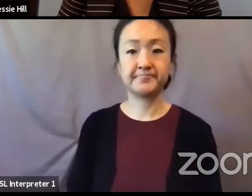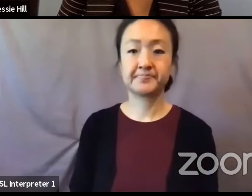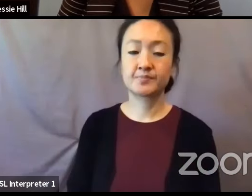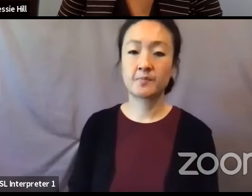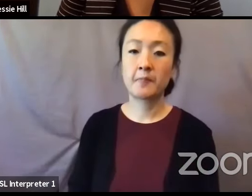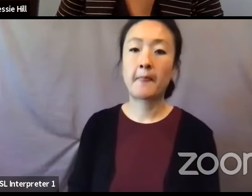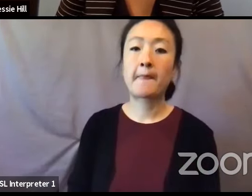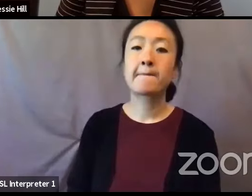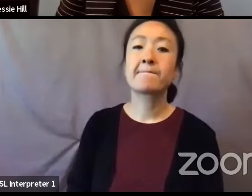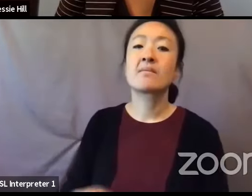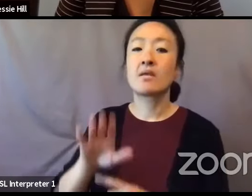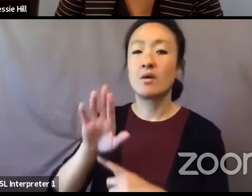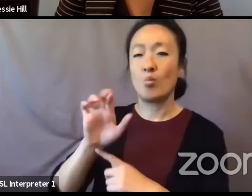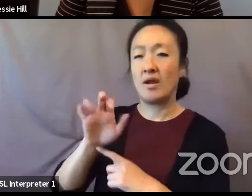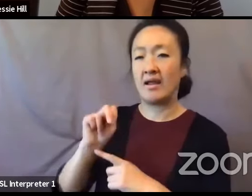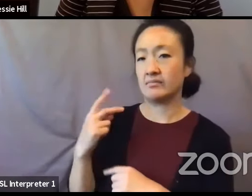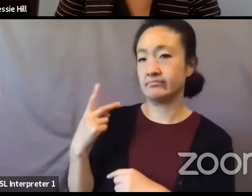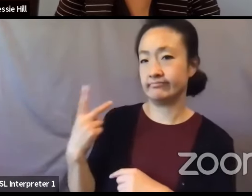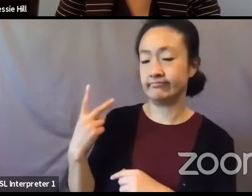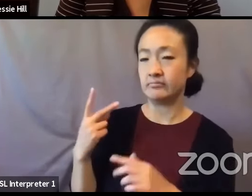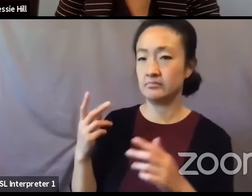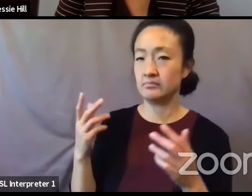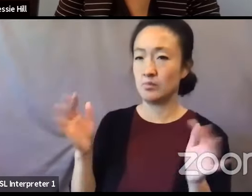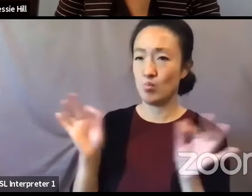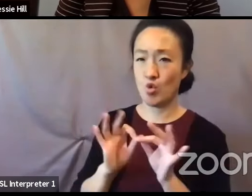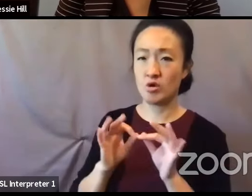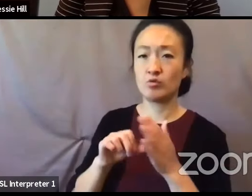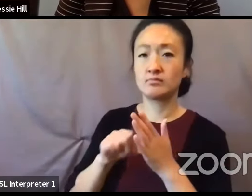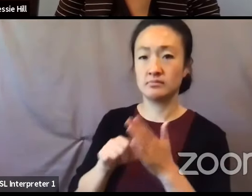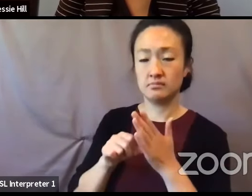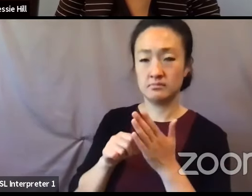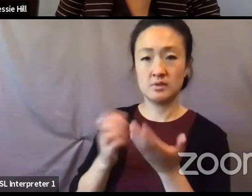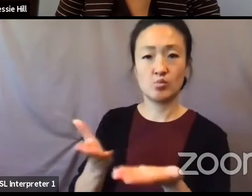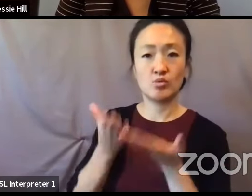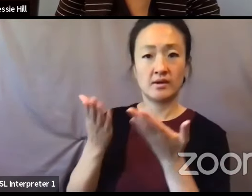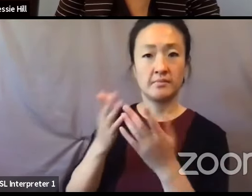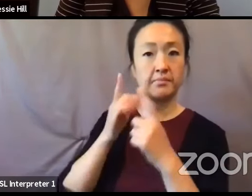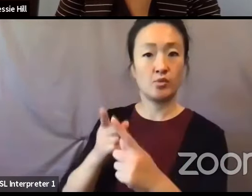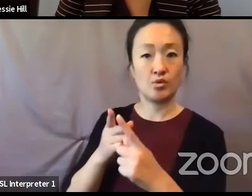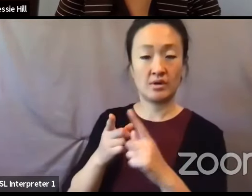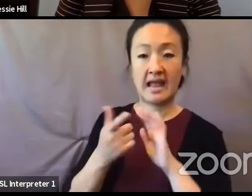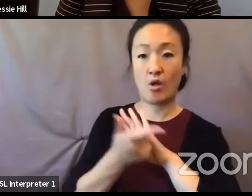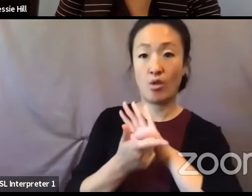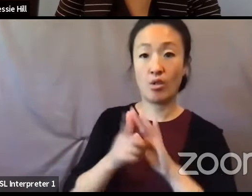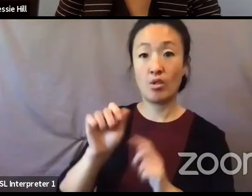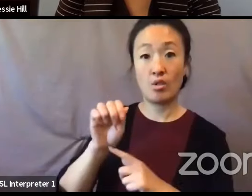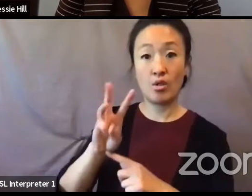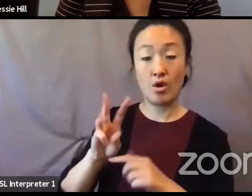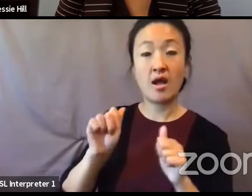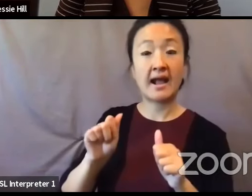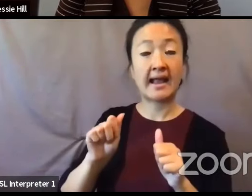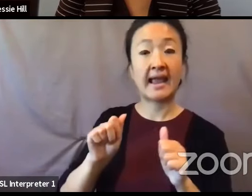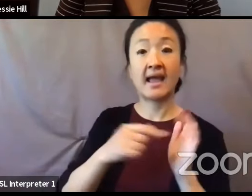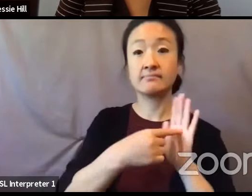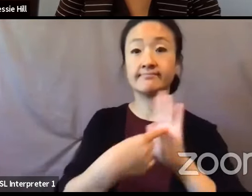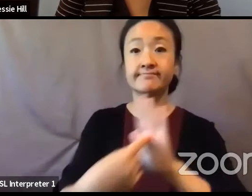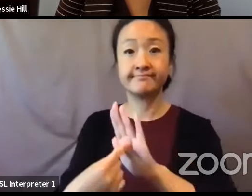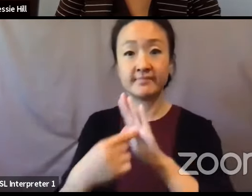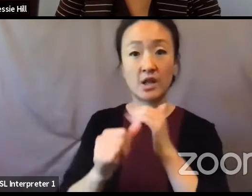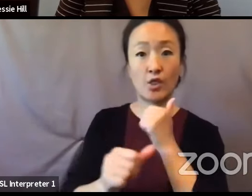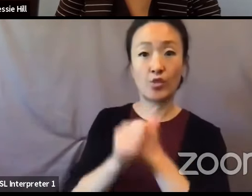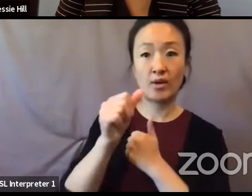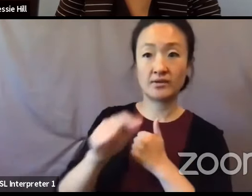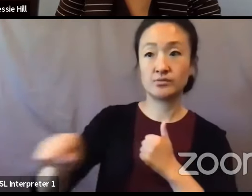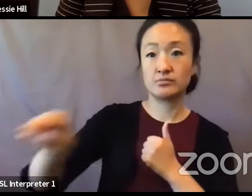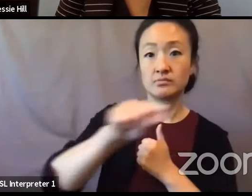which Bryan and I wanted to make sure we brought up, is there are other ways in which the law can pose a threat to peaceful protest. And there's